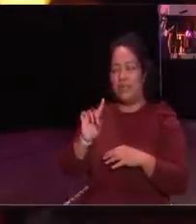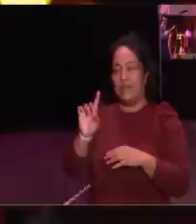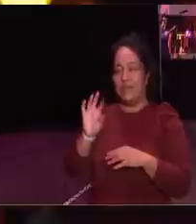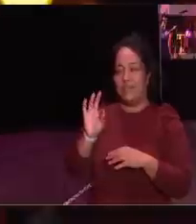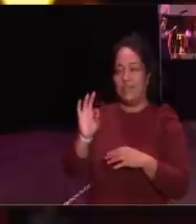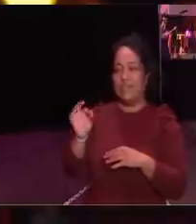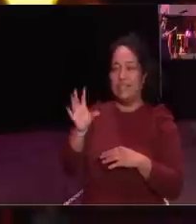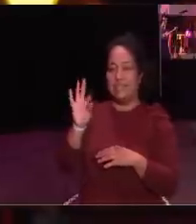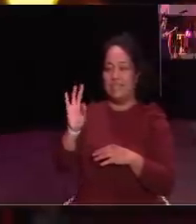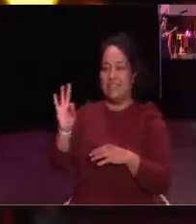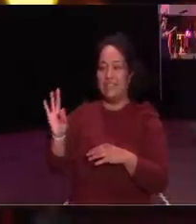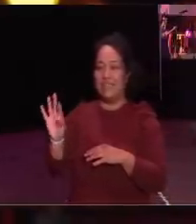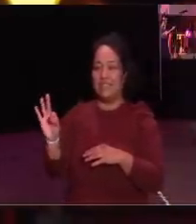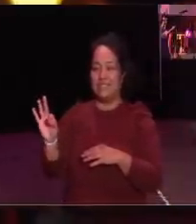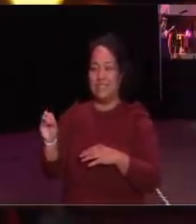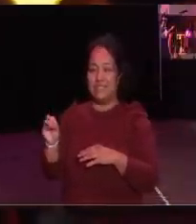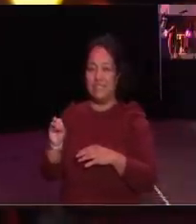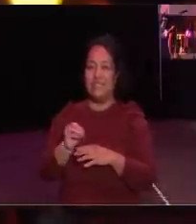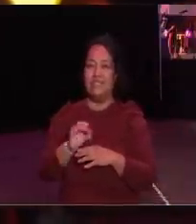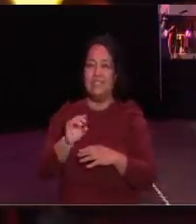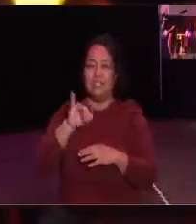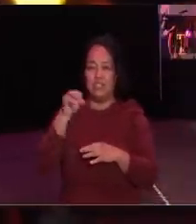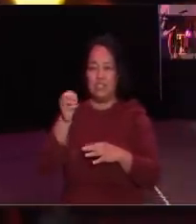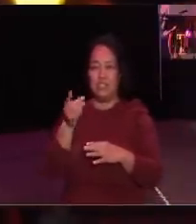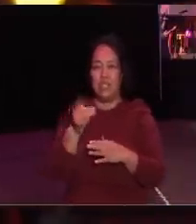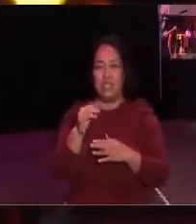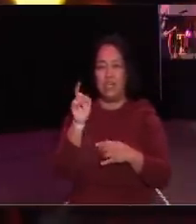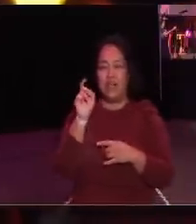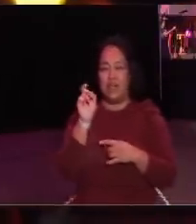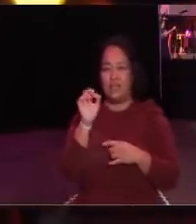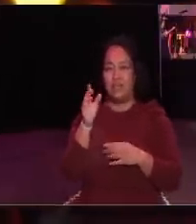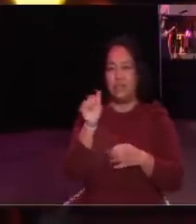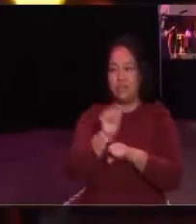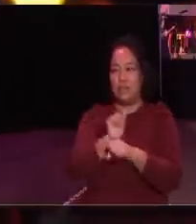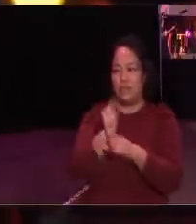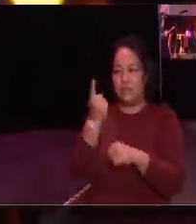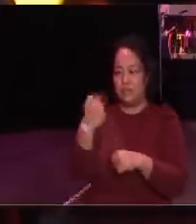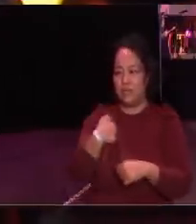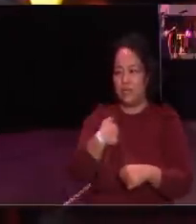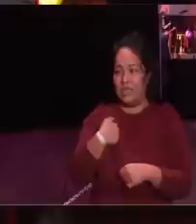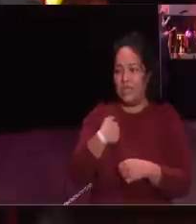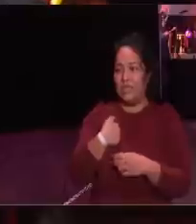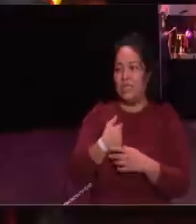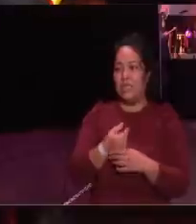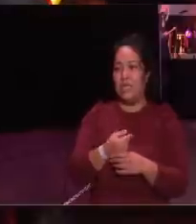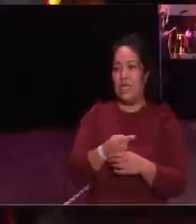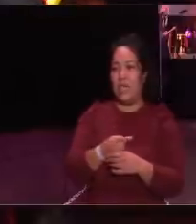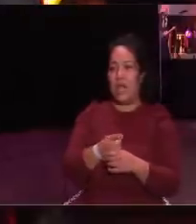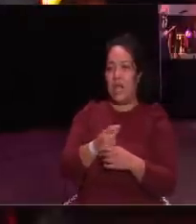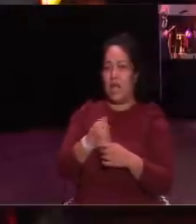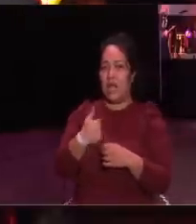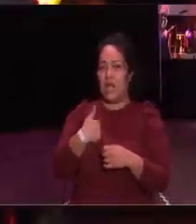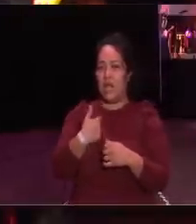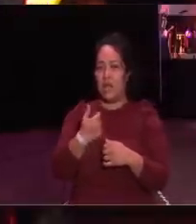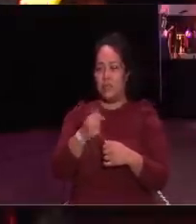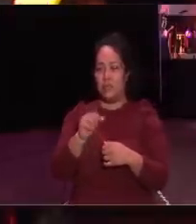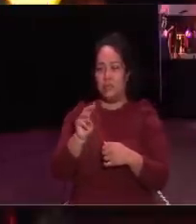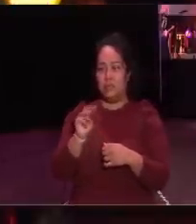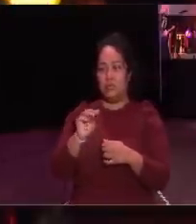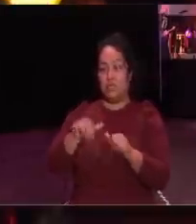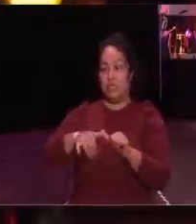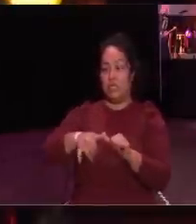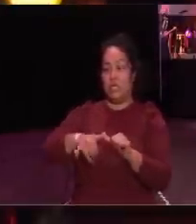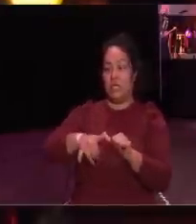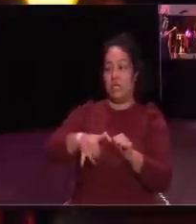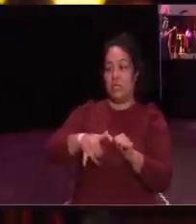dediques. God said, John, necesito I need you que to trabajes dedicated. Para mí. I need you to work for me. Yo soy ingeniero mecánico. I'm a mechanical engineer. Y el Señor, ¿y